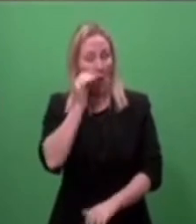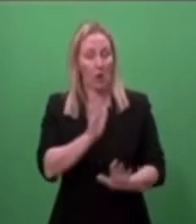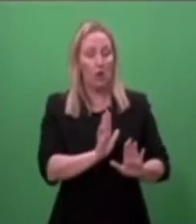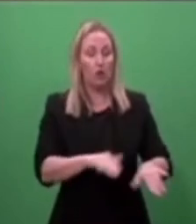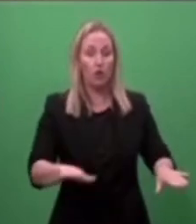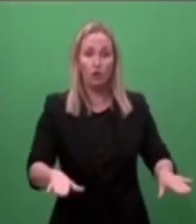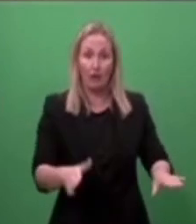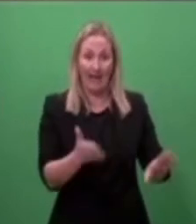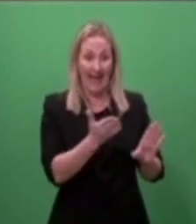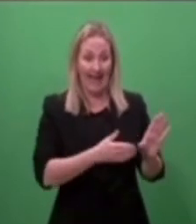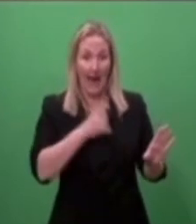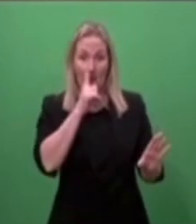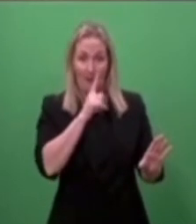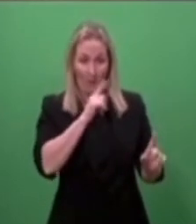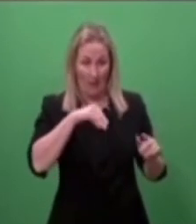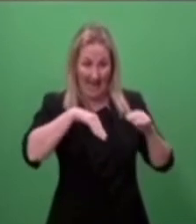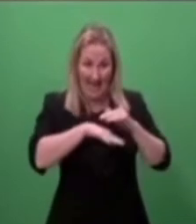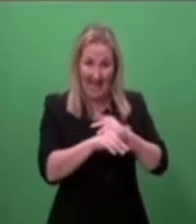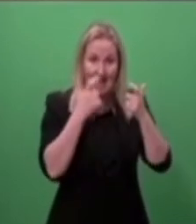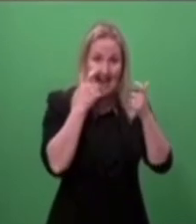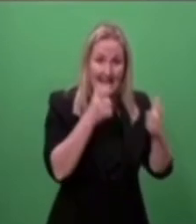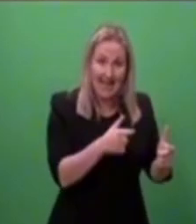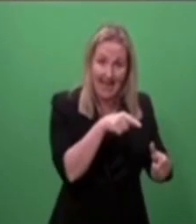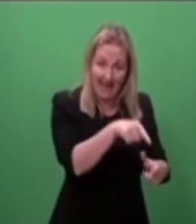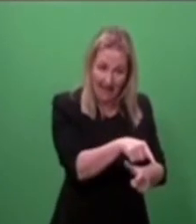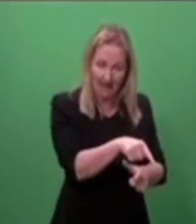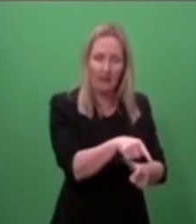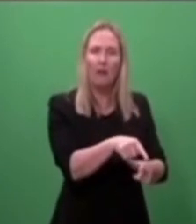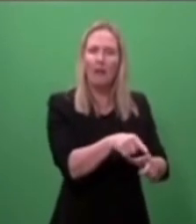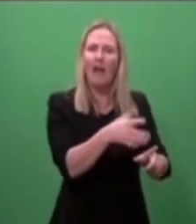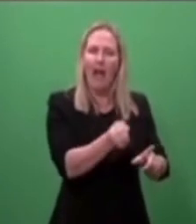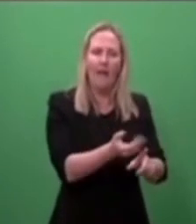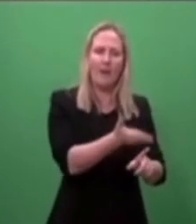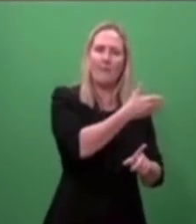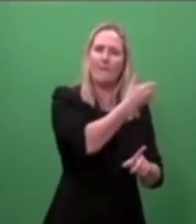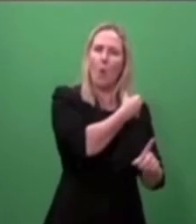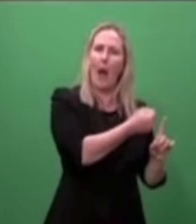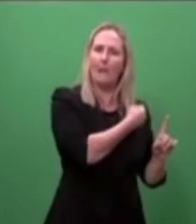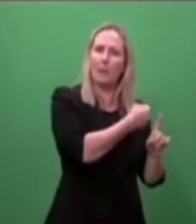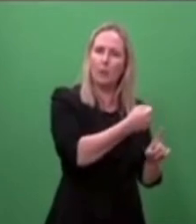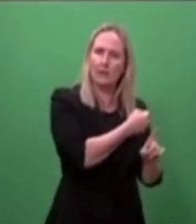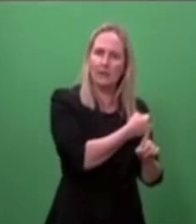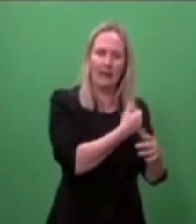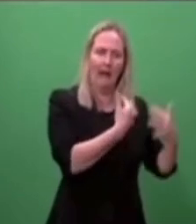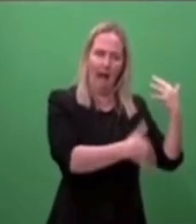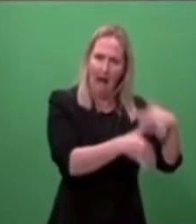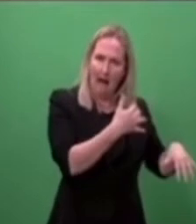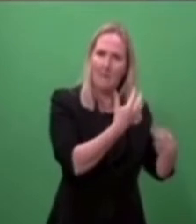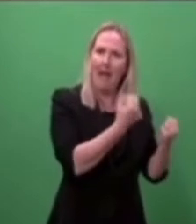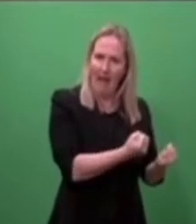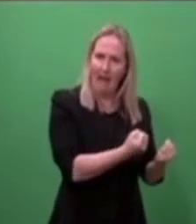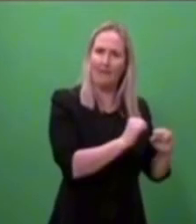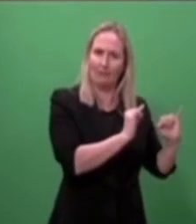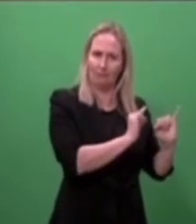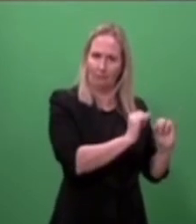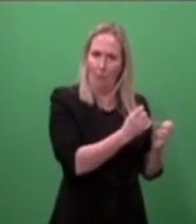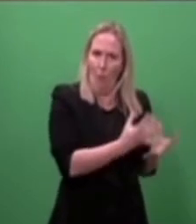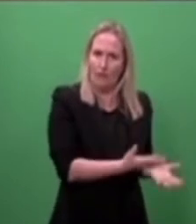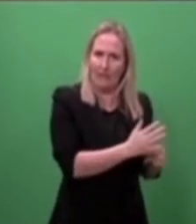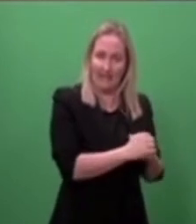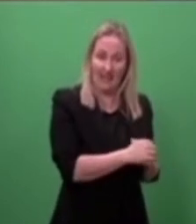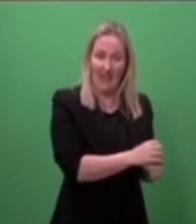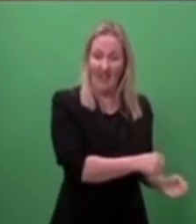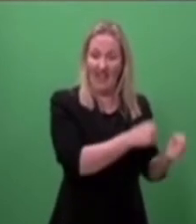put into these environments were often already victims of abuse, harm or trauma, which was only